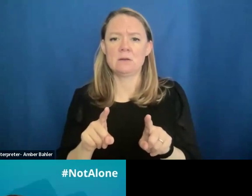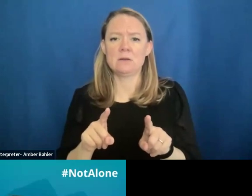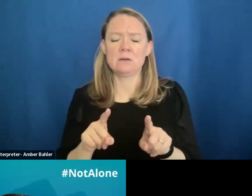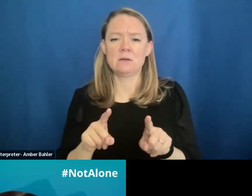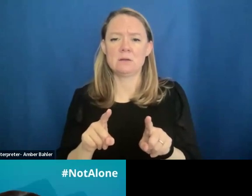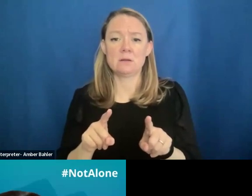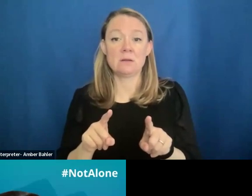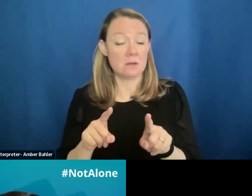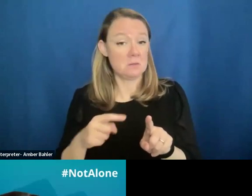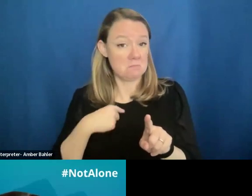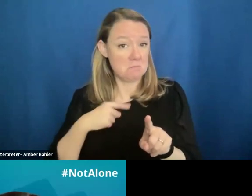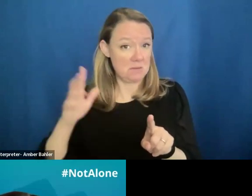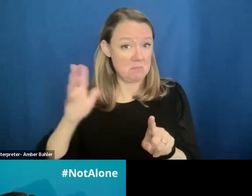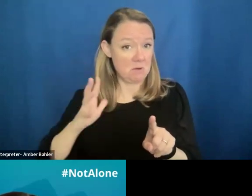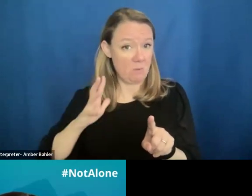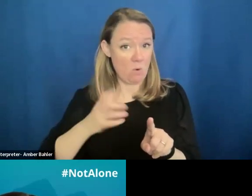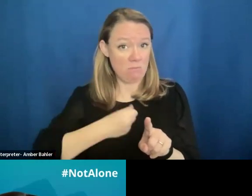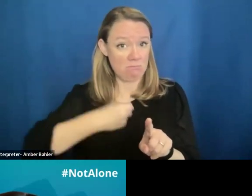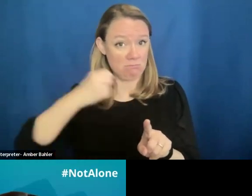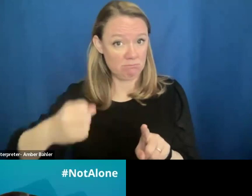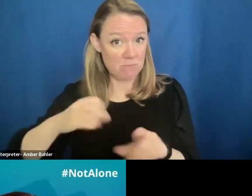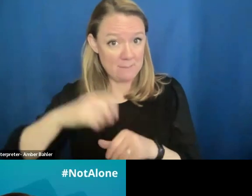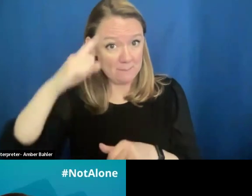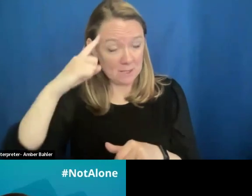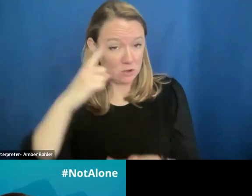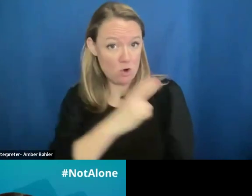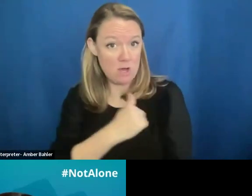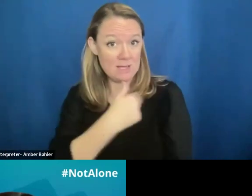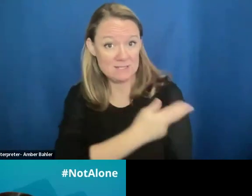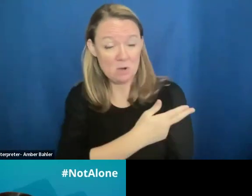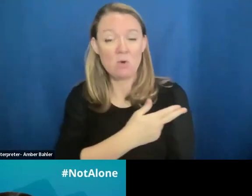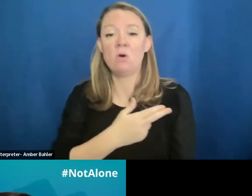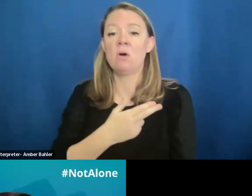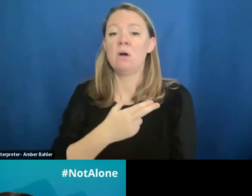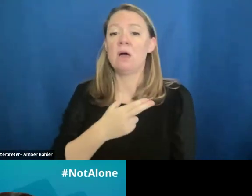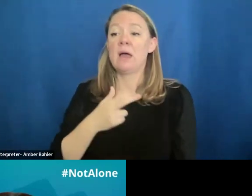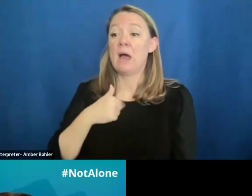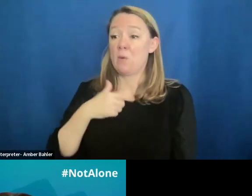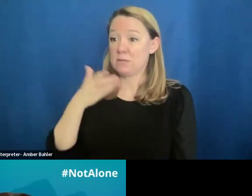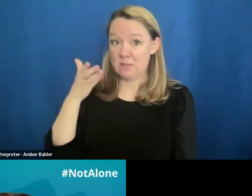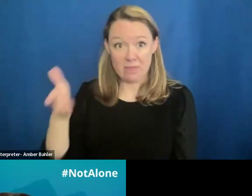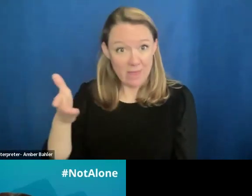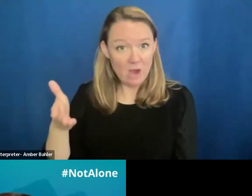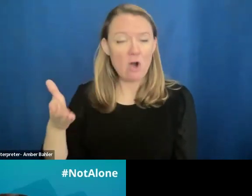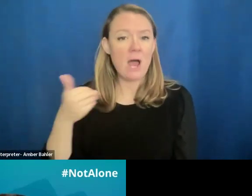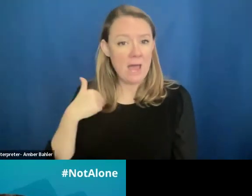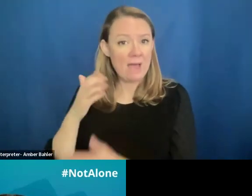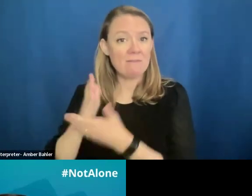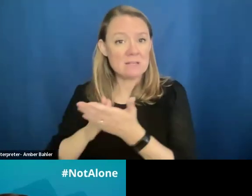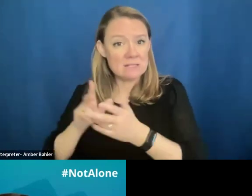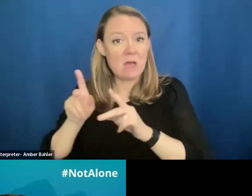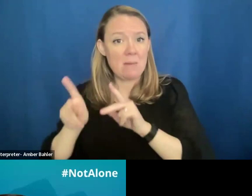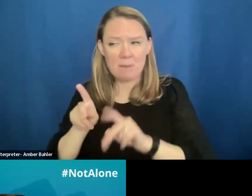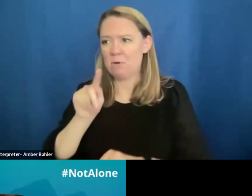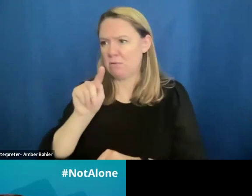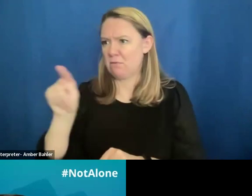a mental hospital and I had friends that were in there or people that became my friends while I was in there, and they were told